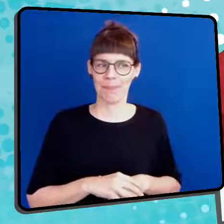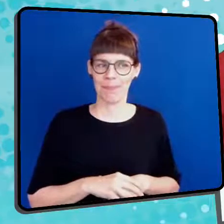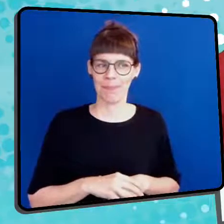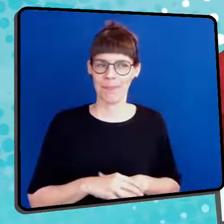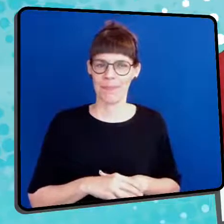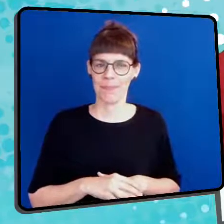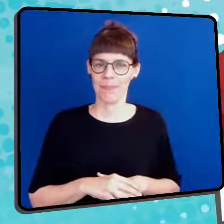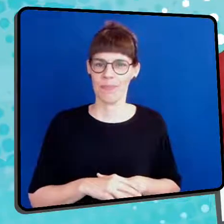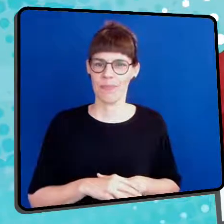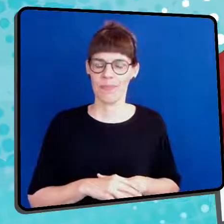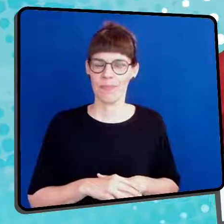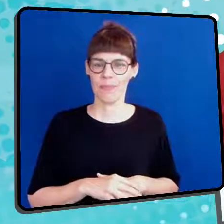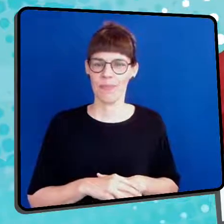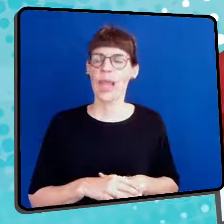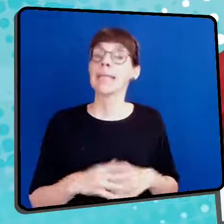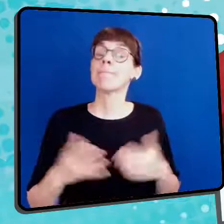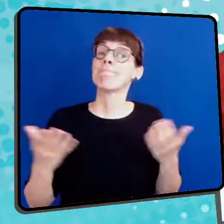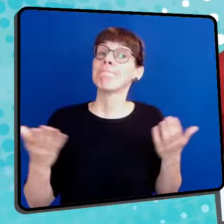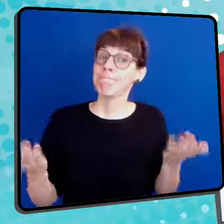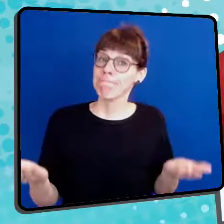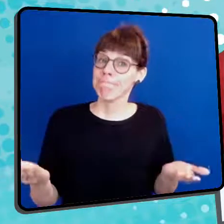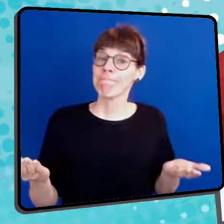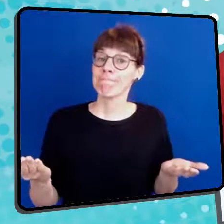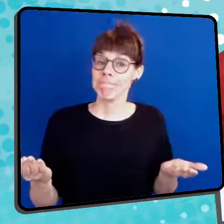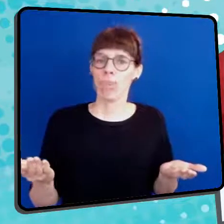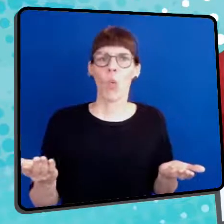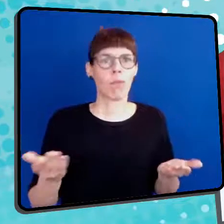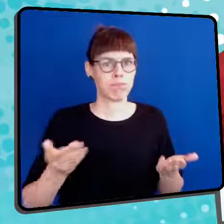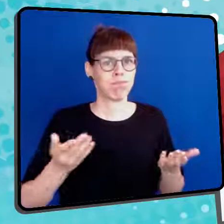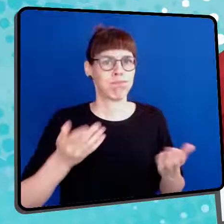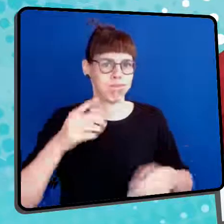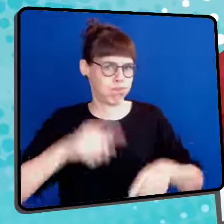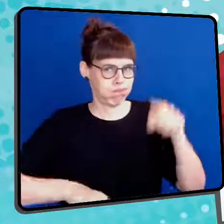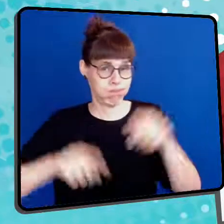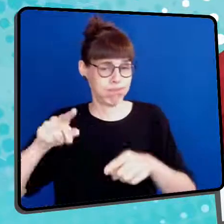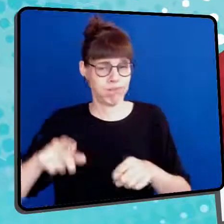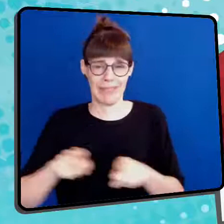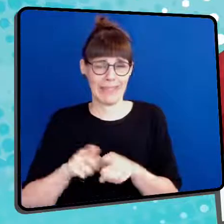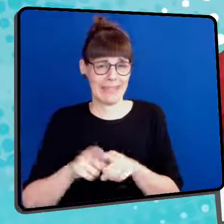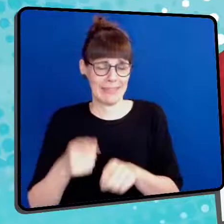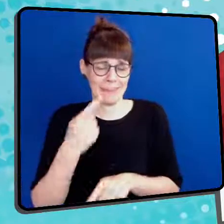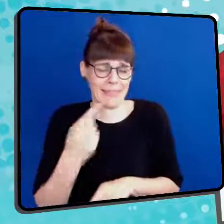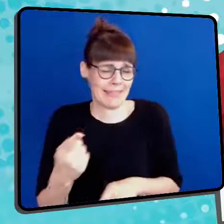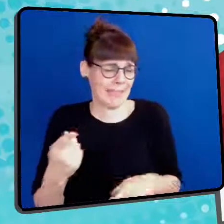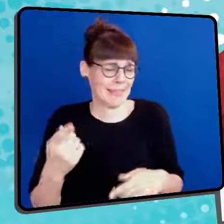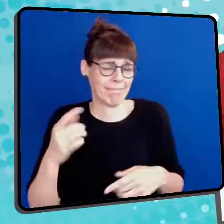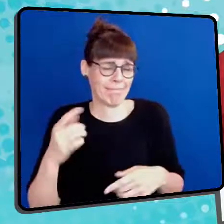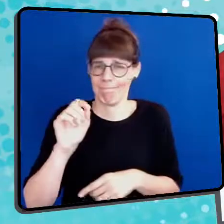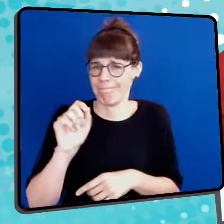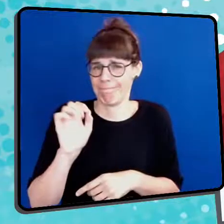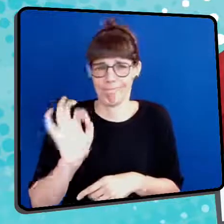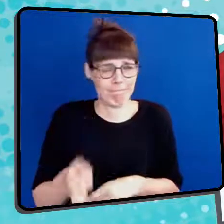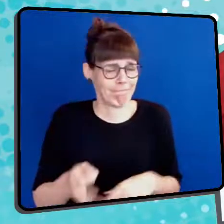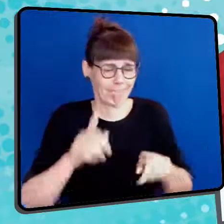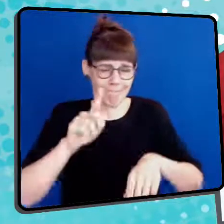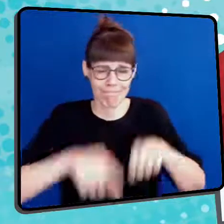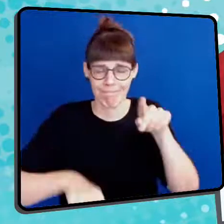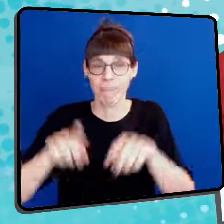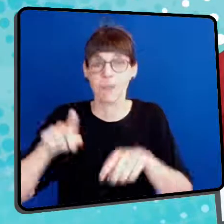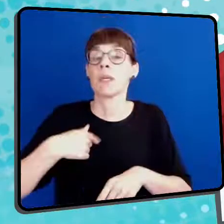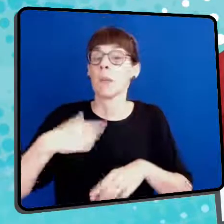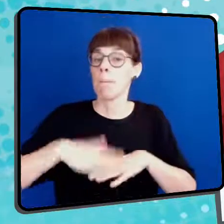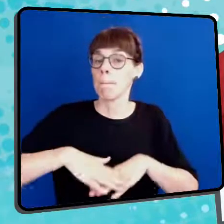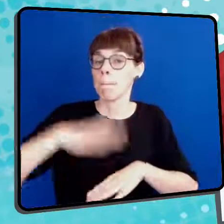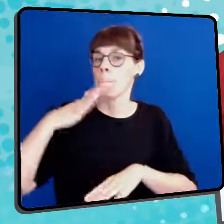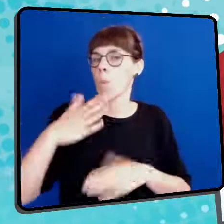Well, normally it's yes, it is very different, as you say. Most of the time, I prefer to